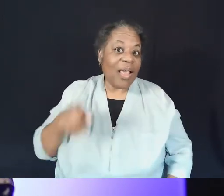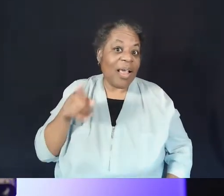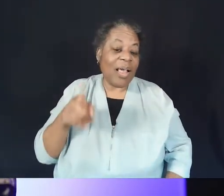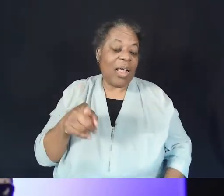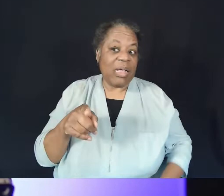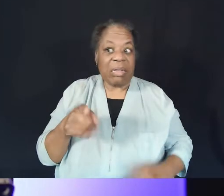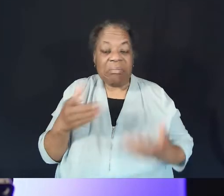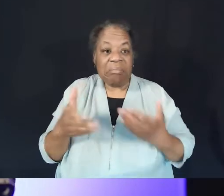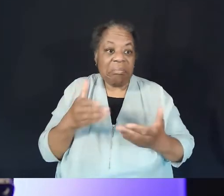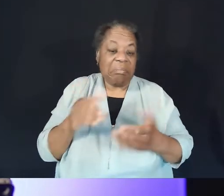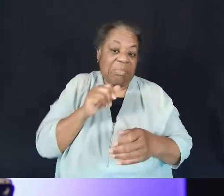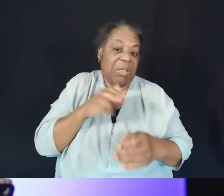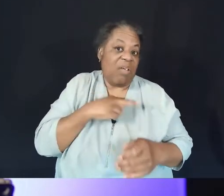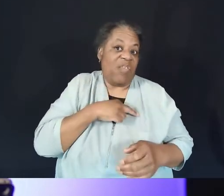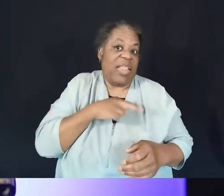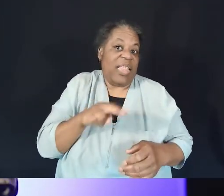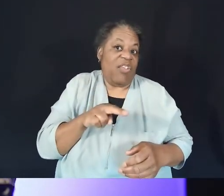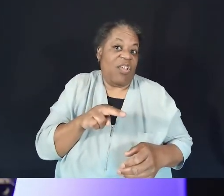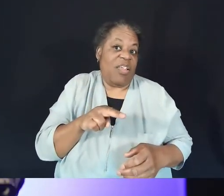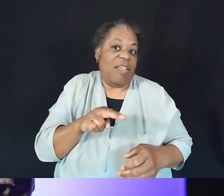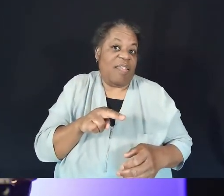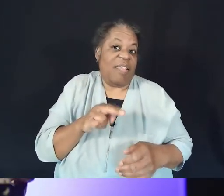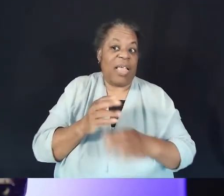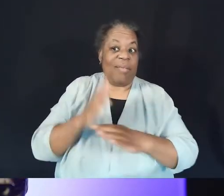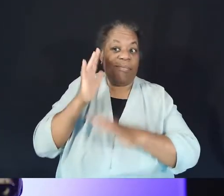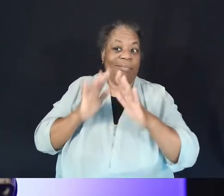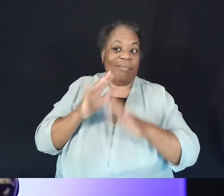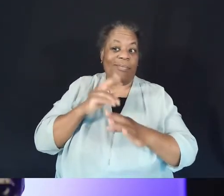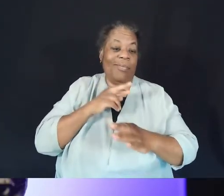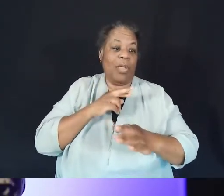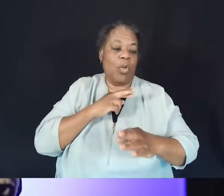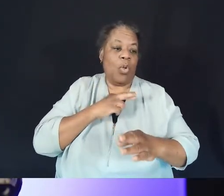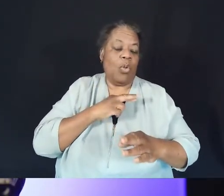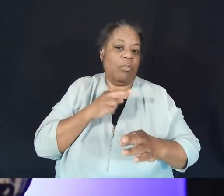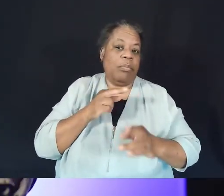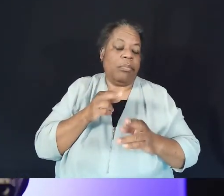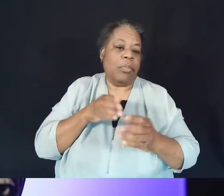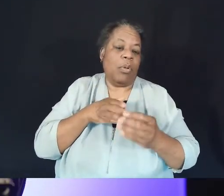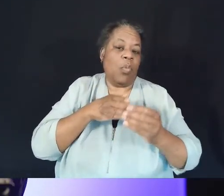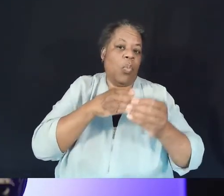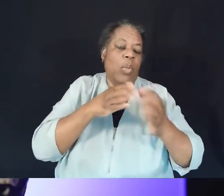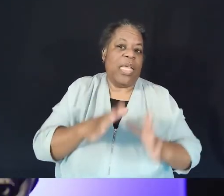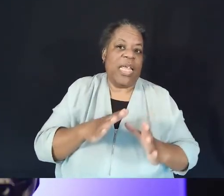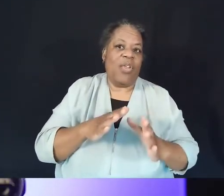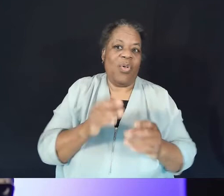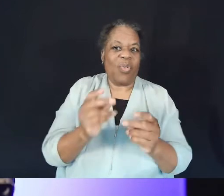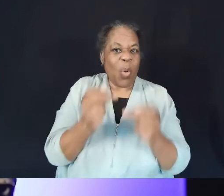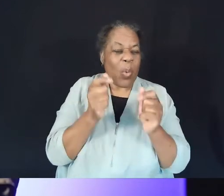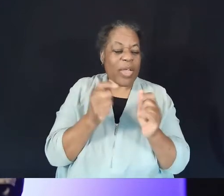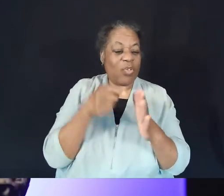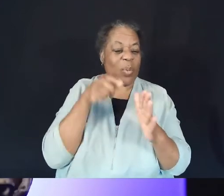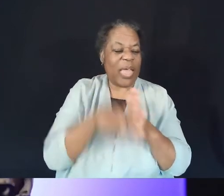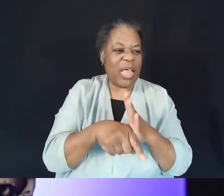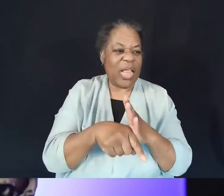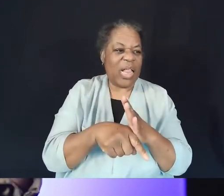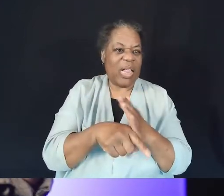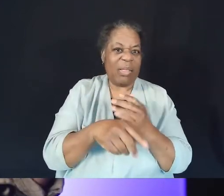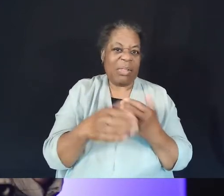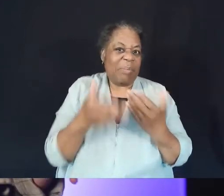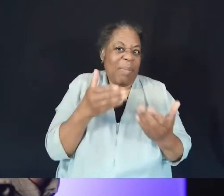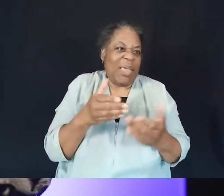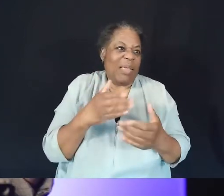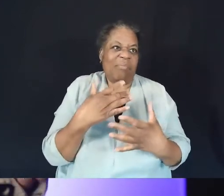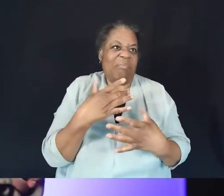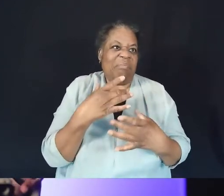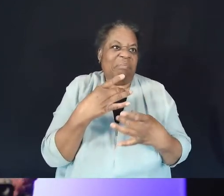like most ancient rulers is quick to kill and you know, if he doesn't like his answer, not only are they going to be